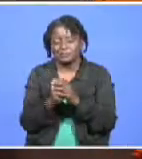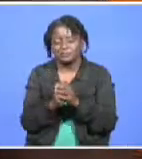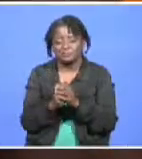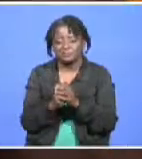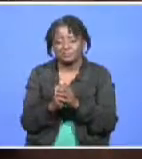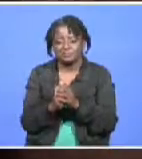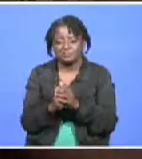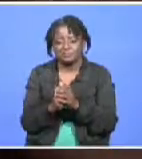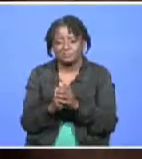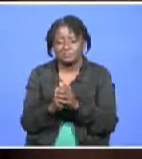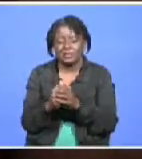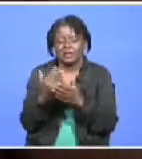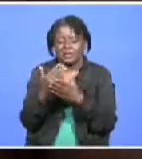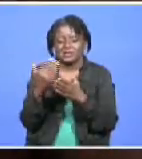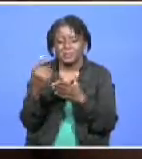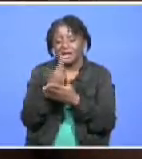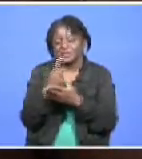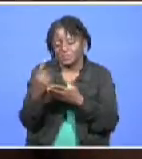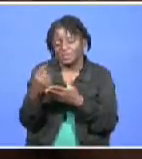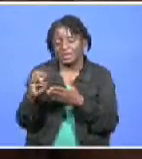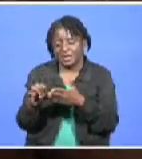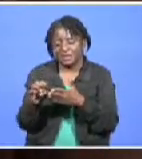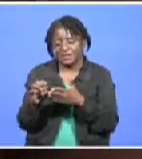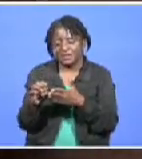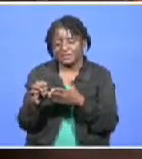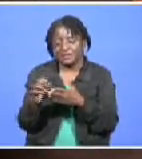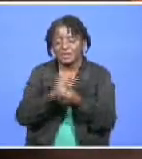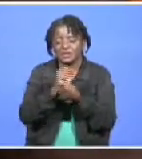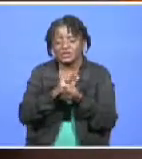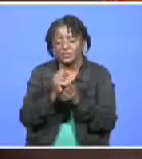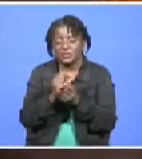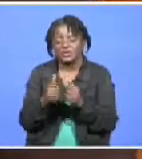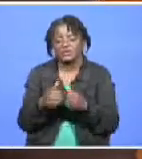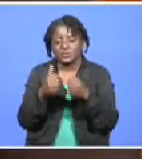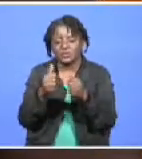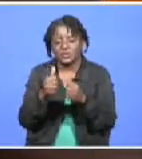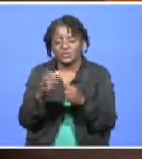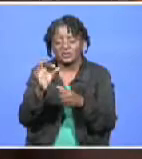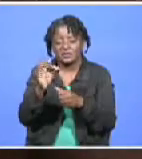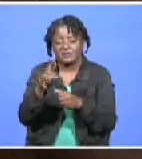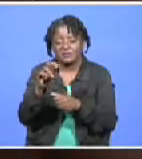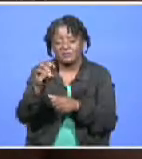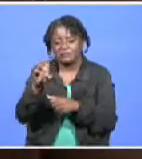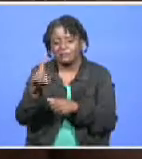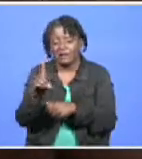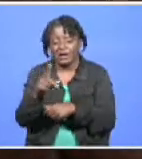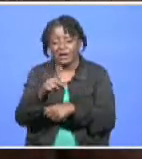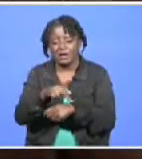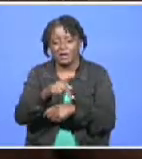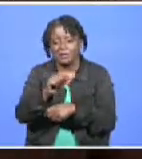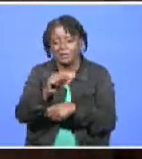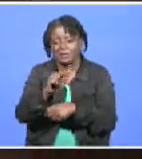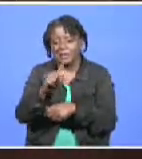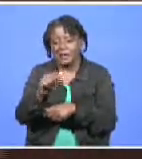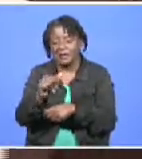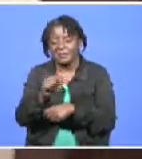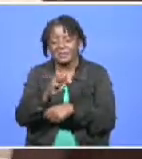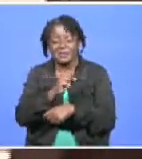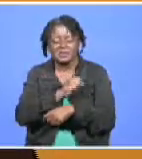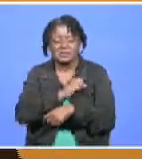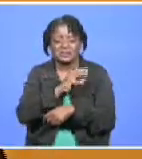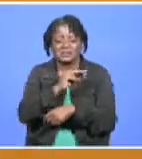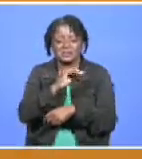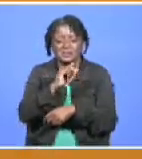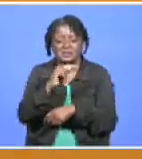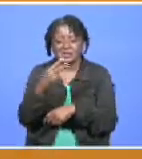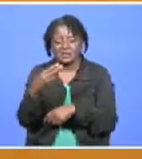was a pillar in the local sporting community. Fred Papa Smith, having impacted hundreds of persons in multiple disciplines, reflected on what the award meant to him.